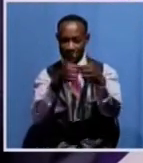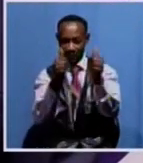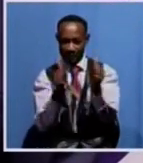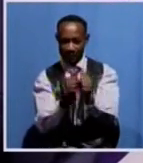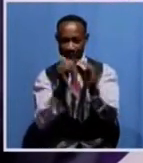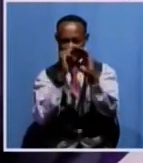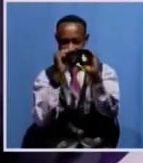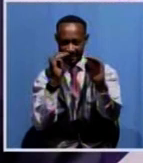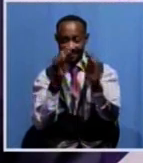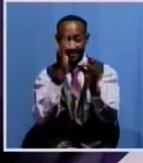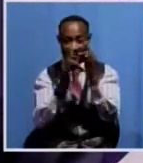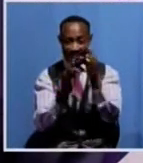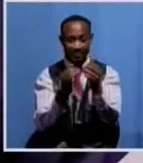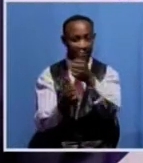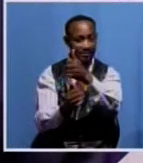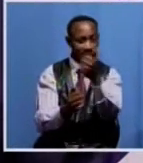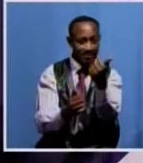mentioned, but also to see if there are any